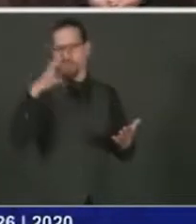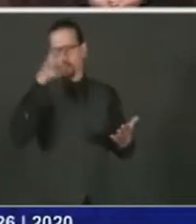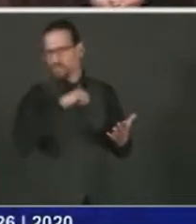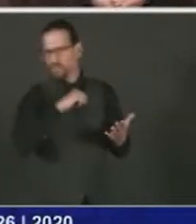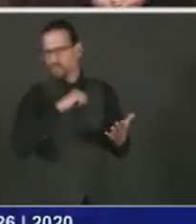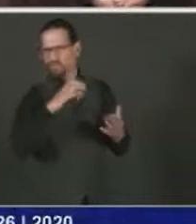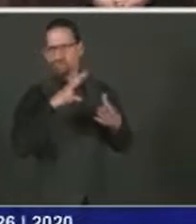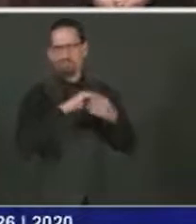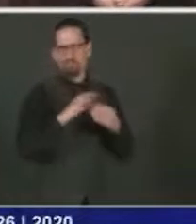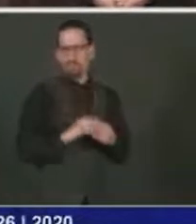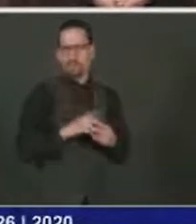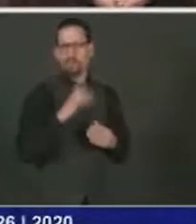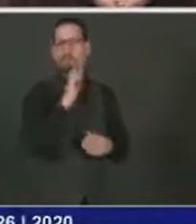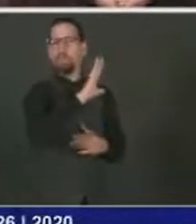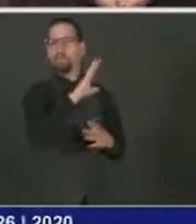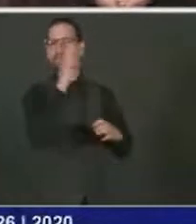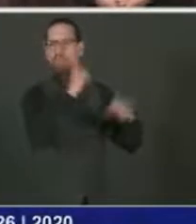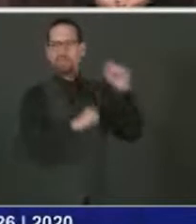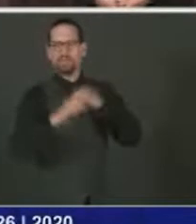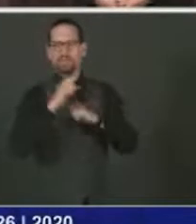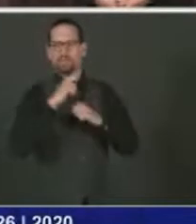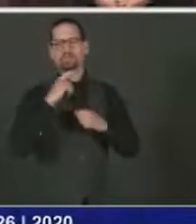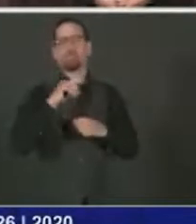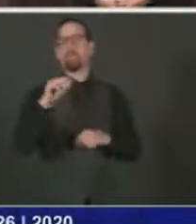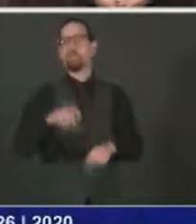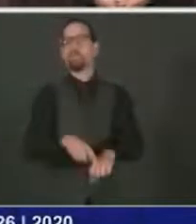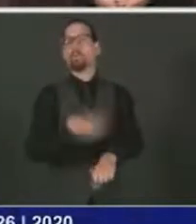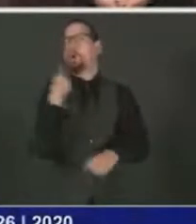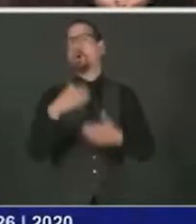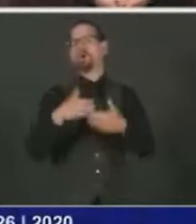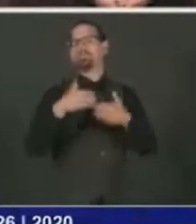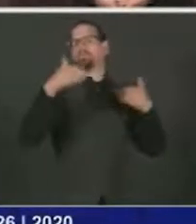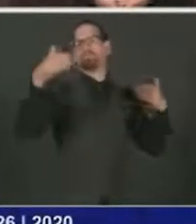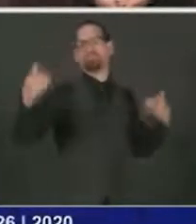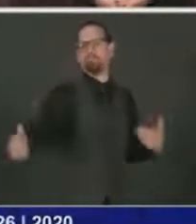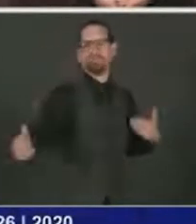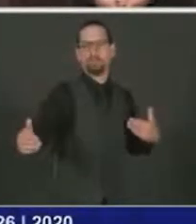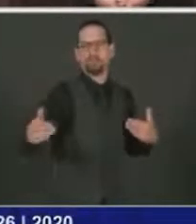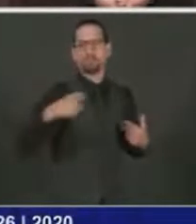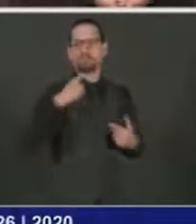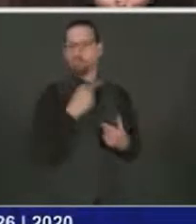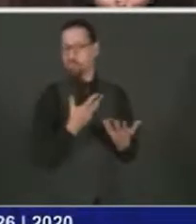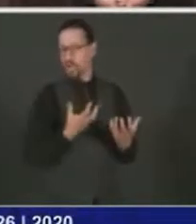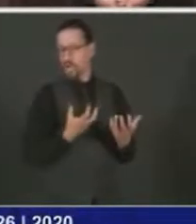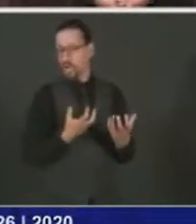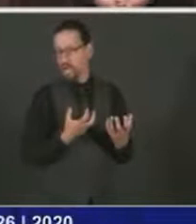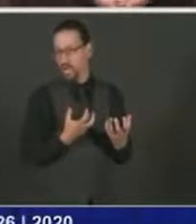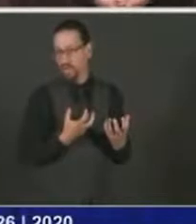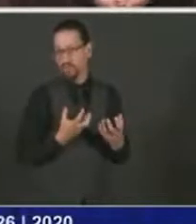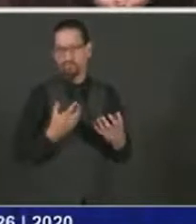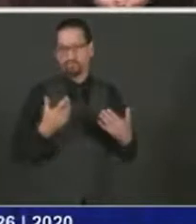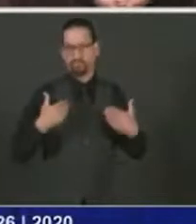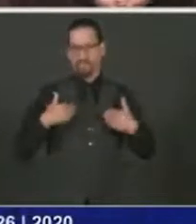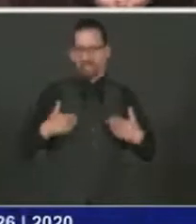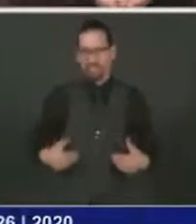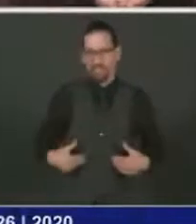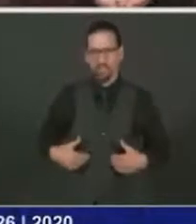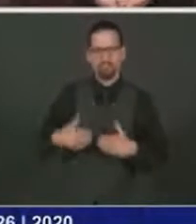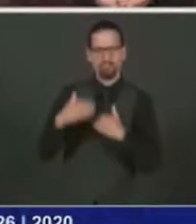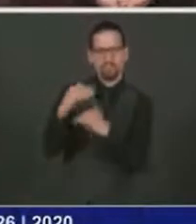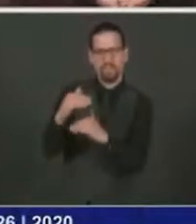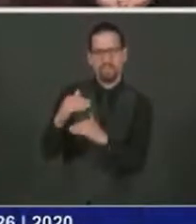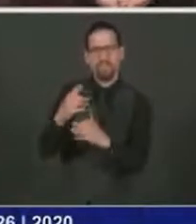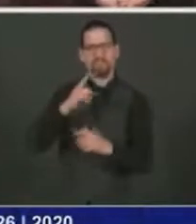over the long term, as I understand it, is to replace physical restrictions, staying at home and that kind of